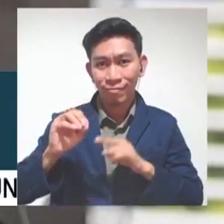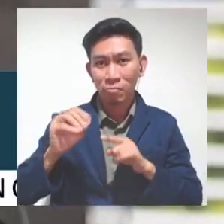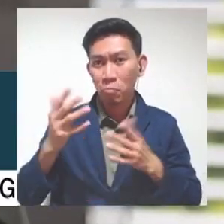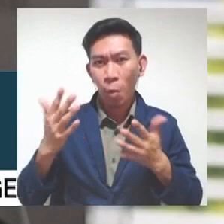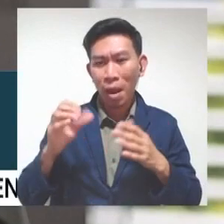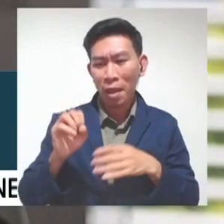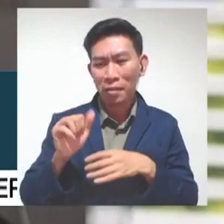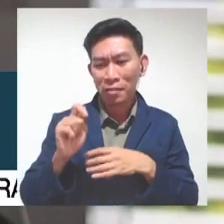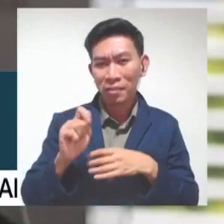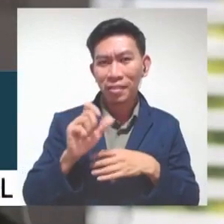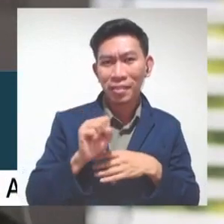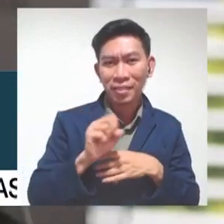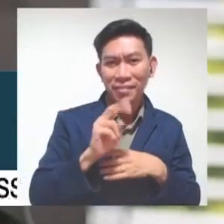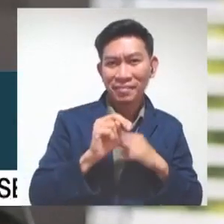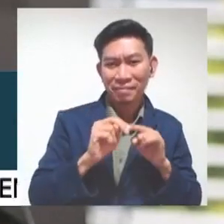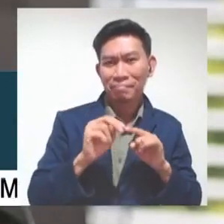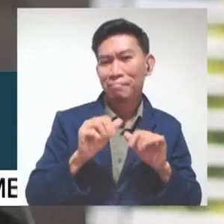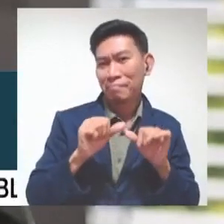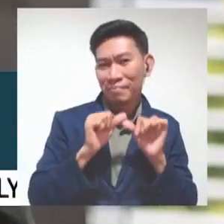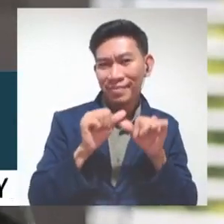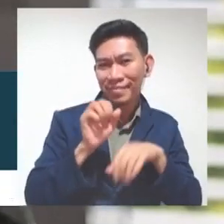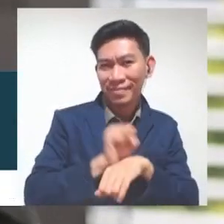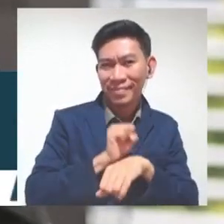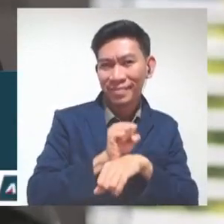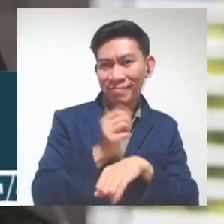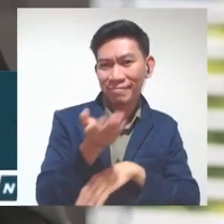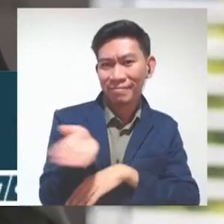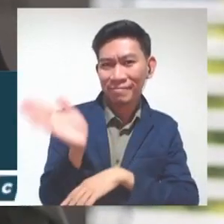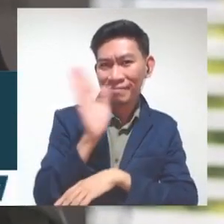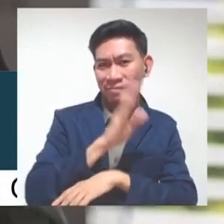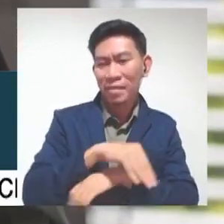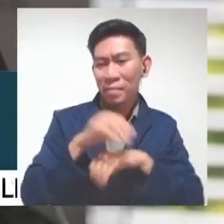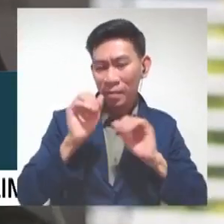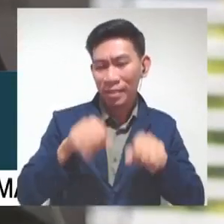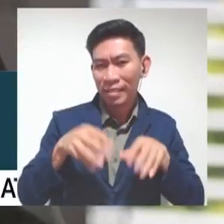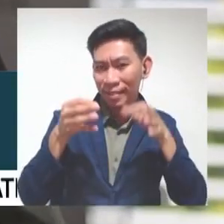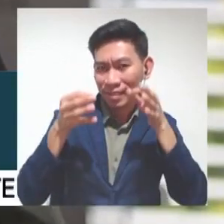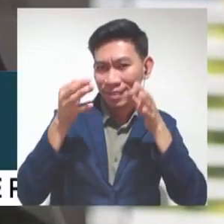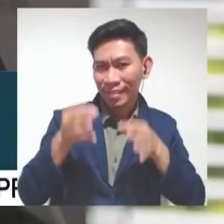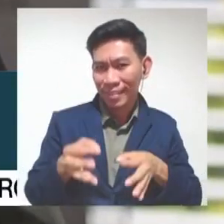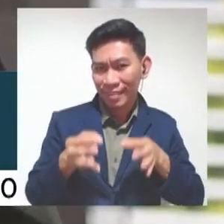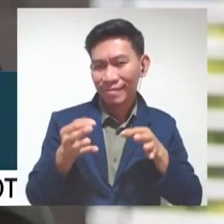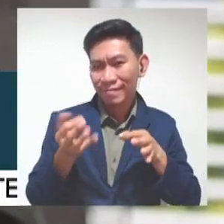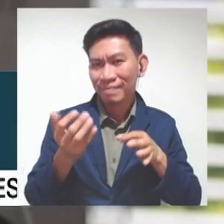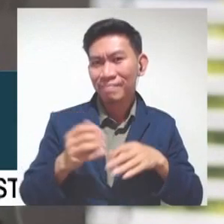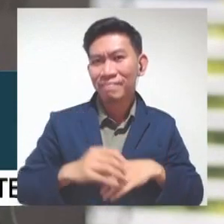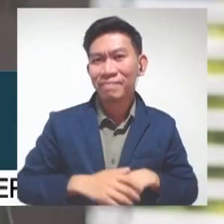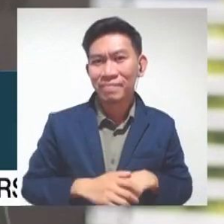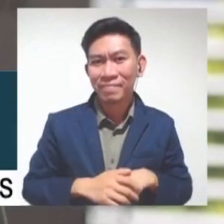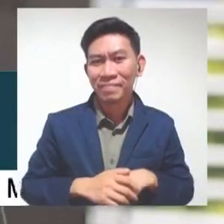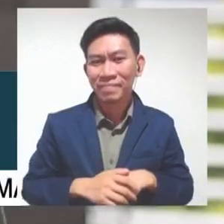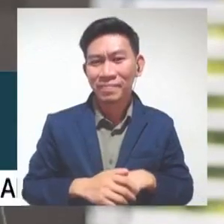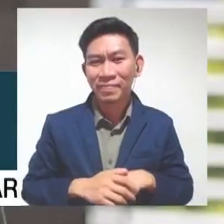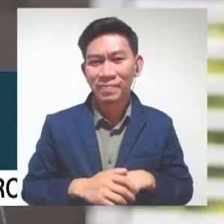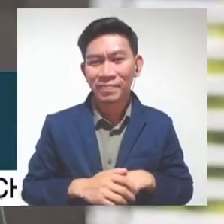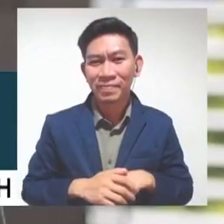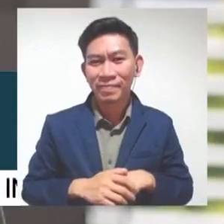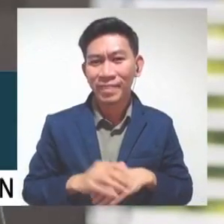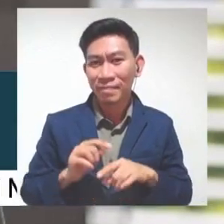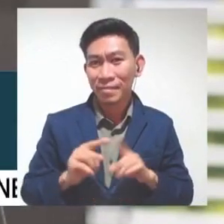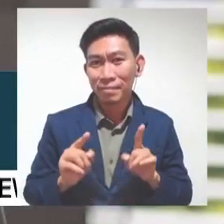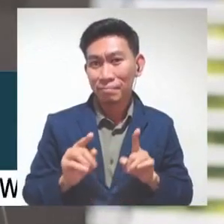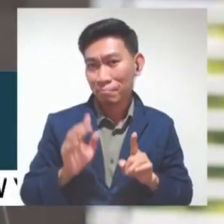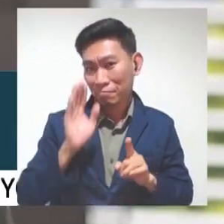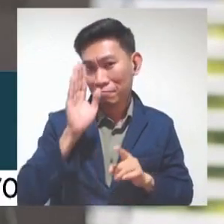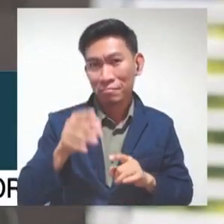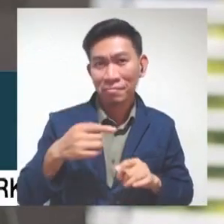always on 24/7, ready to make executive decisions and stir up some AI magic. But hey, I don't mind. I'm here to